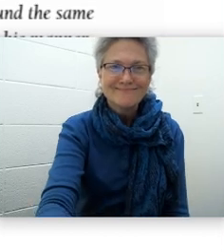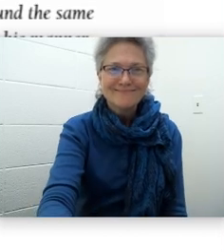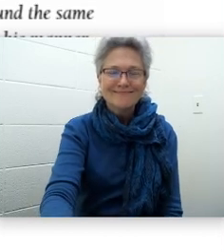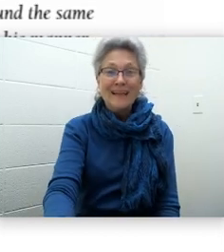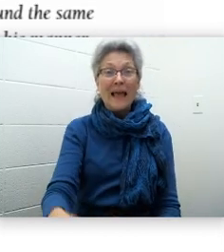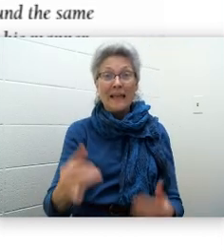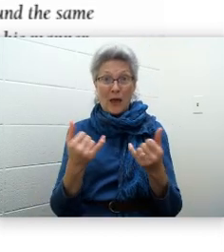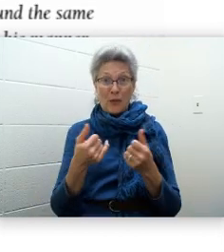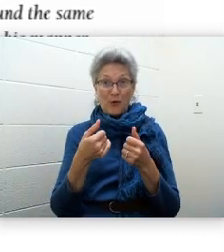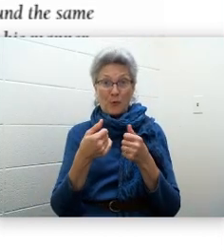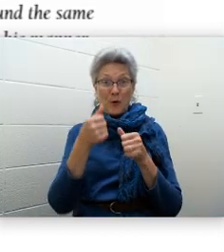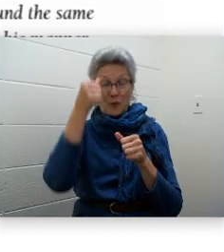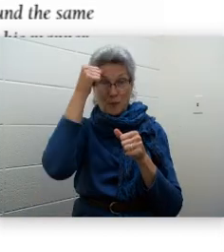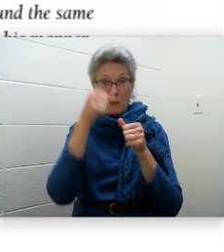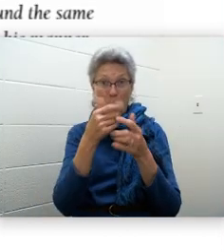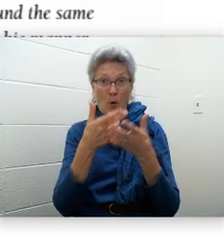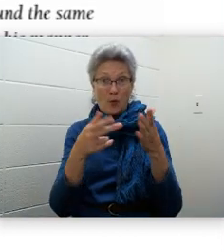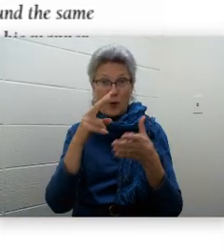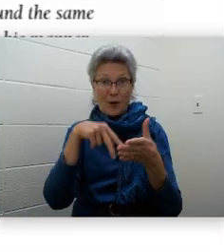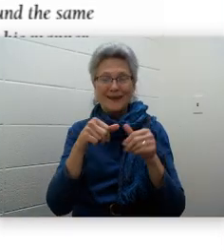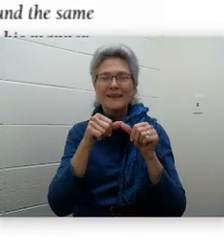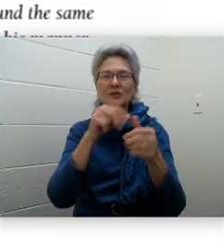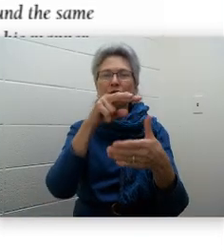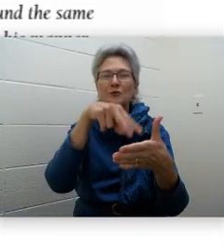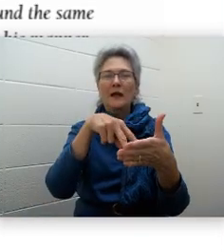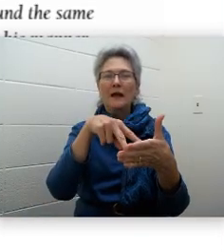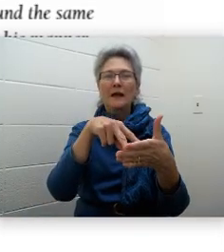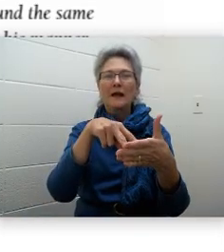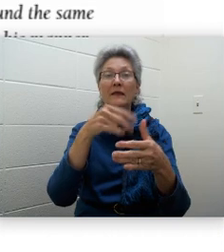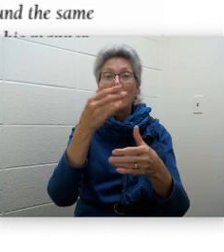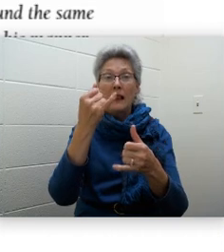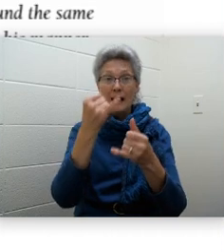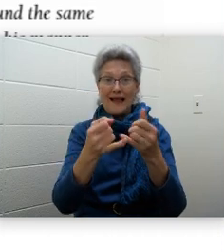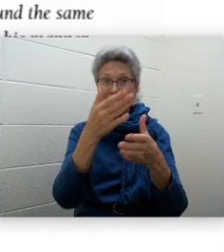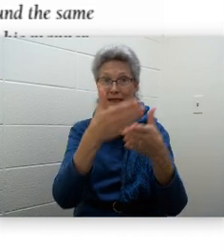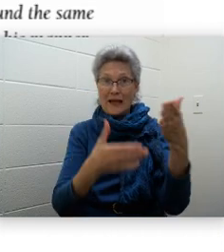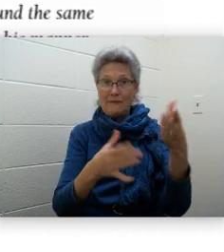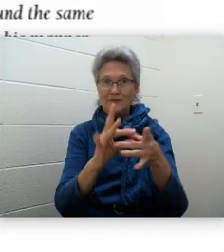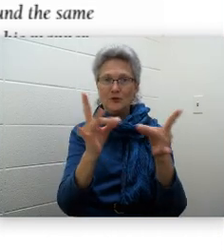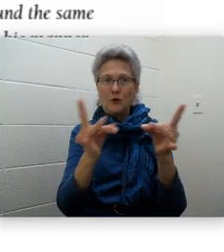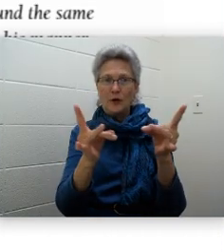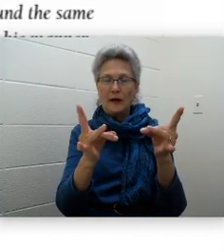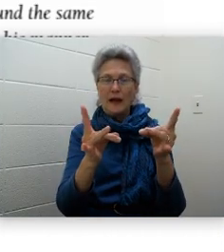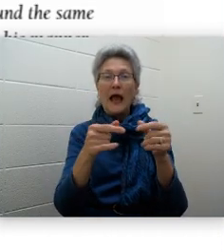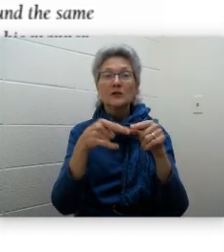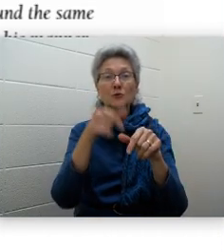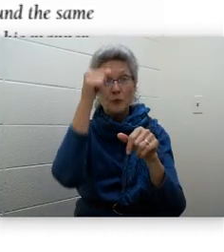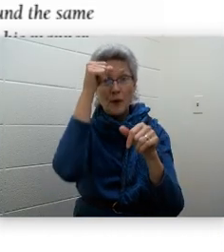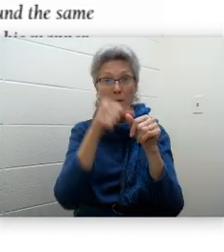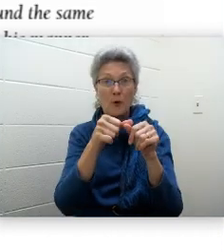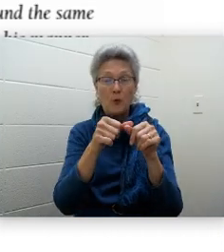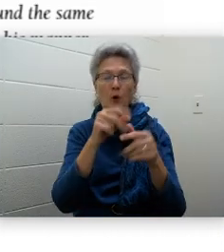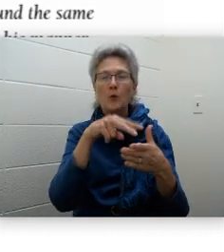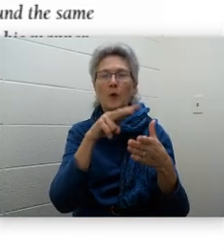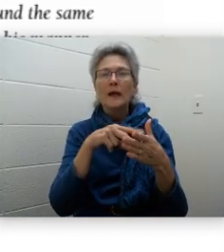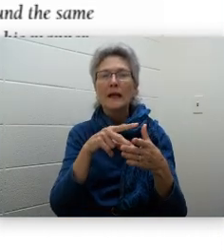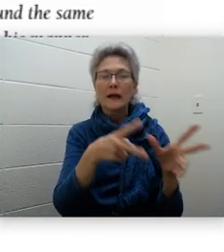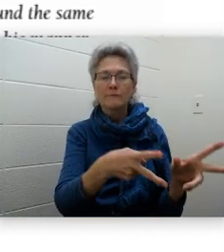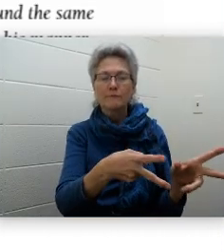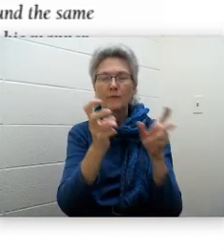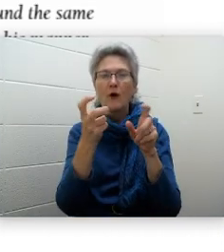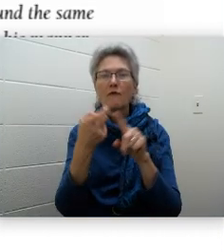Now that we refreshed our memory, let's continue reading the last half of our text. As we remember, we were reading an